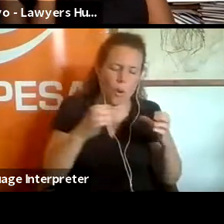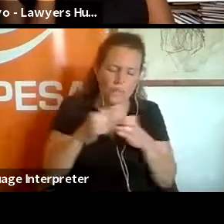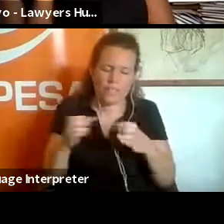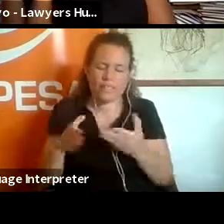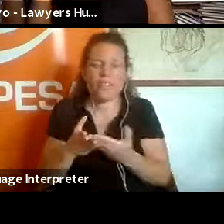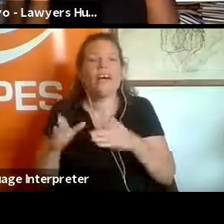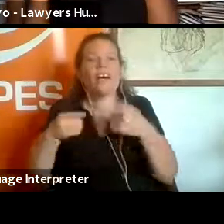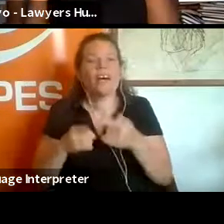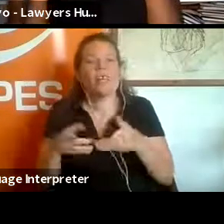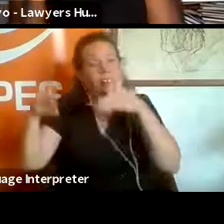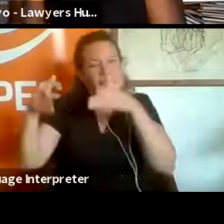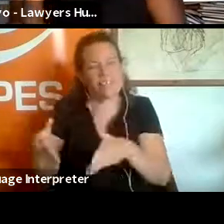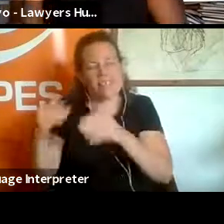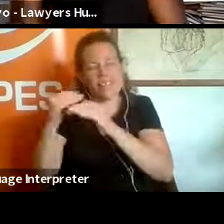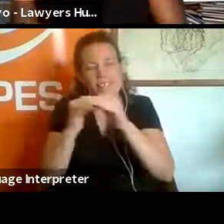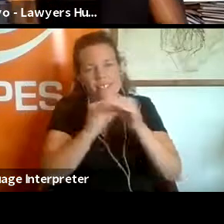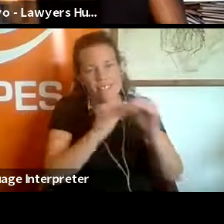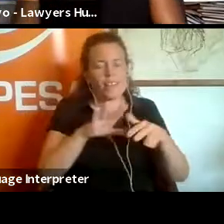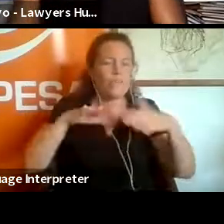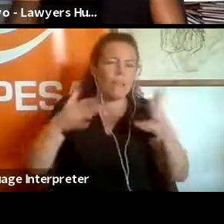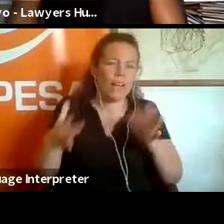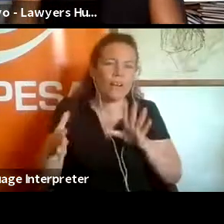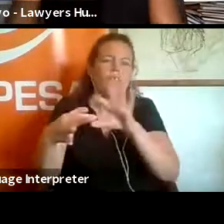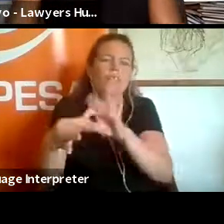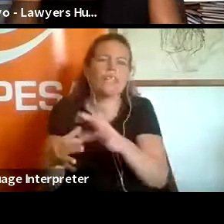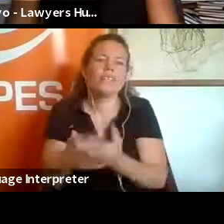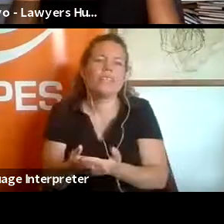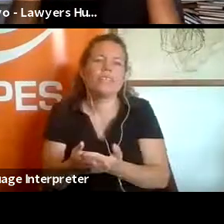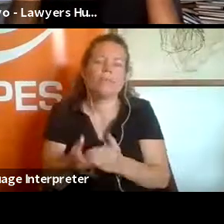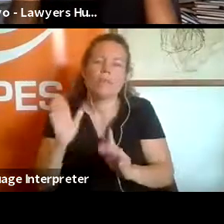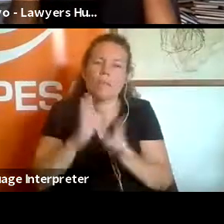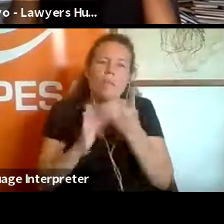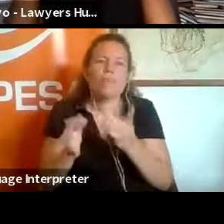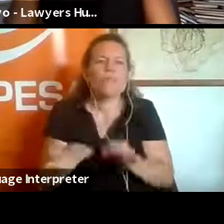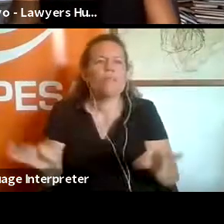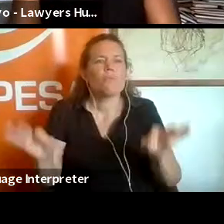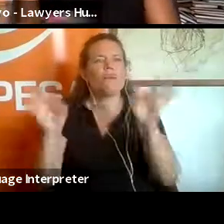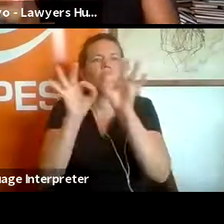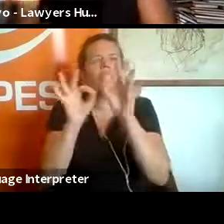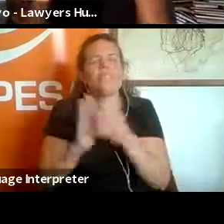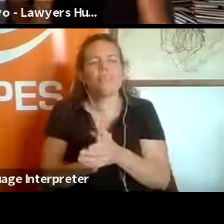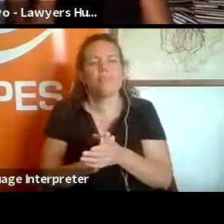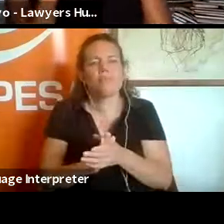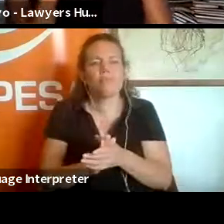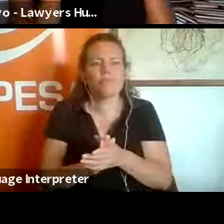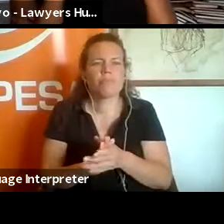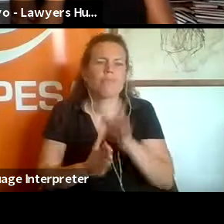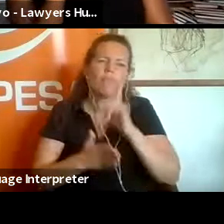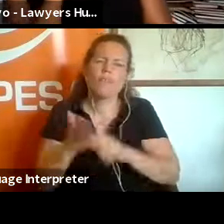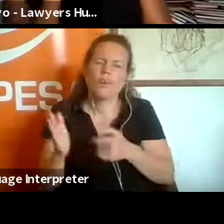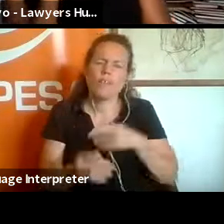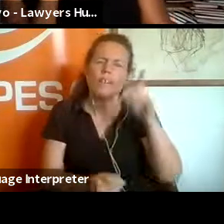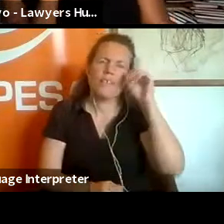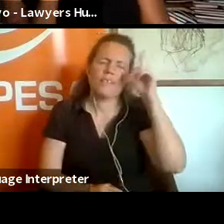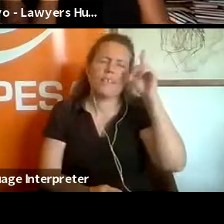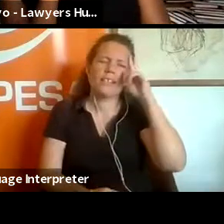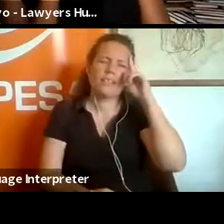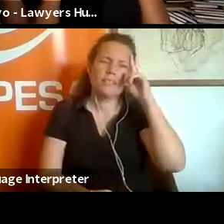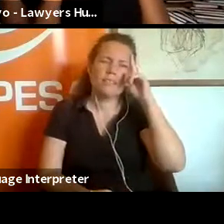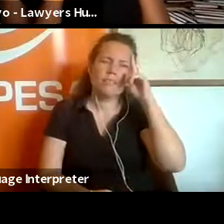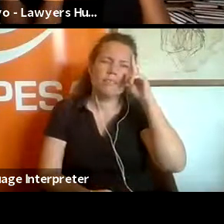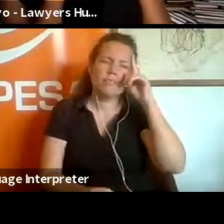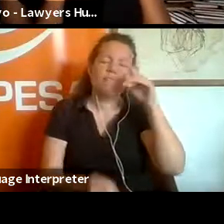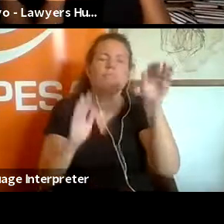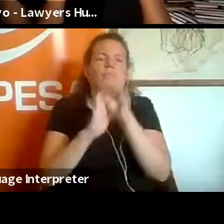must engage. But most importantly, what I think the